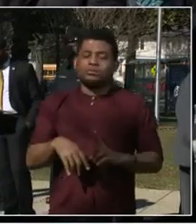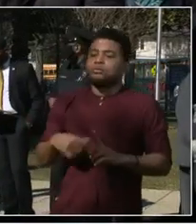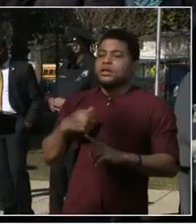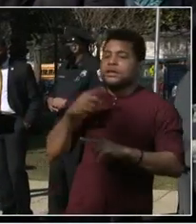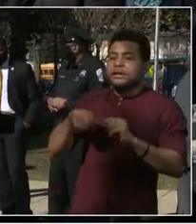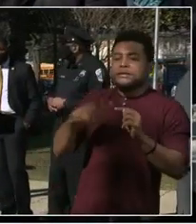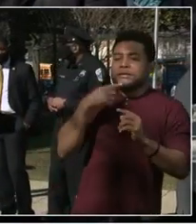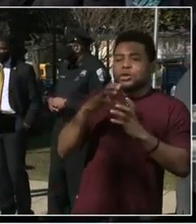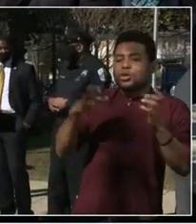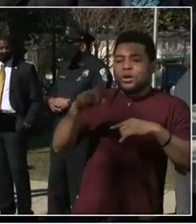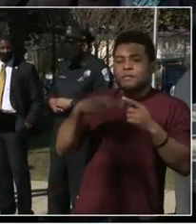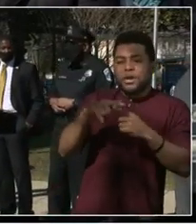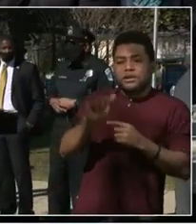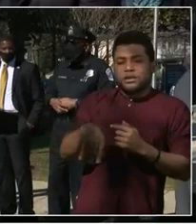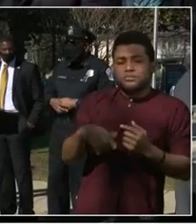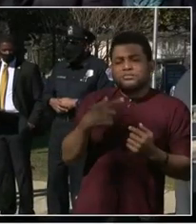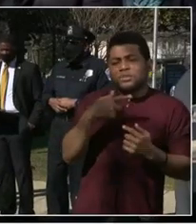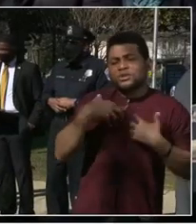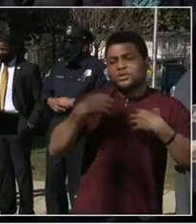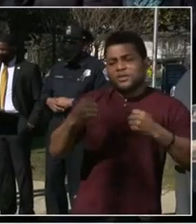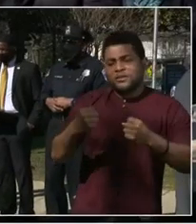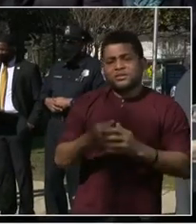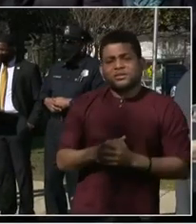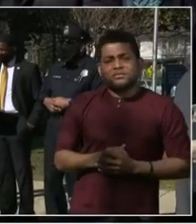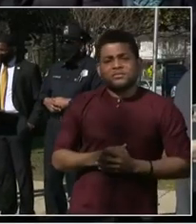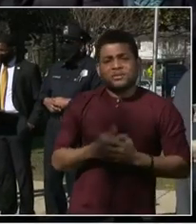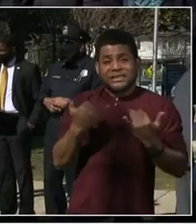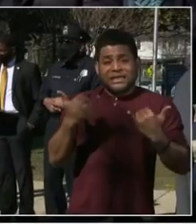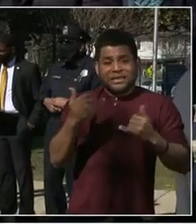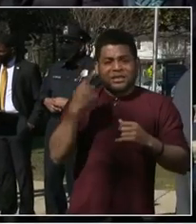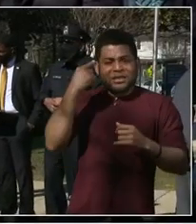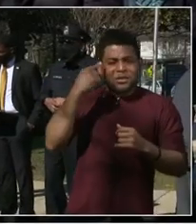than the fact that they are recovering. They are witnesses at this point.